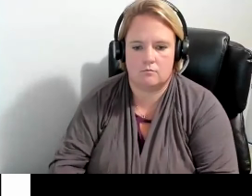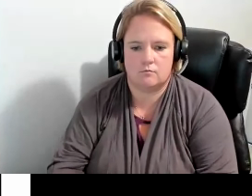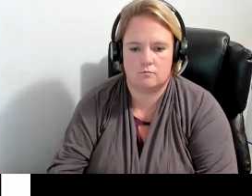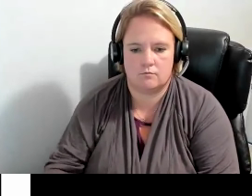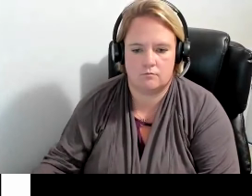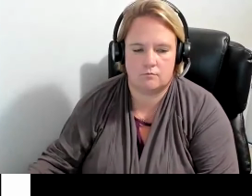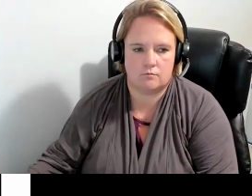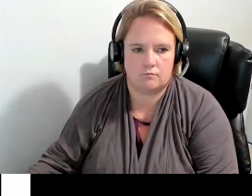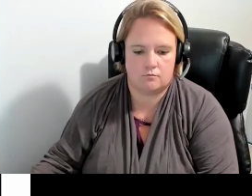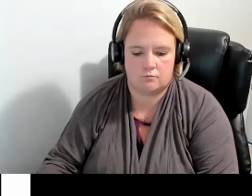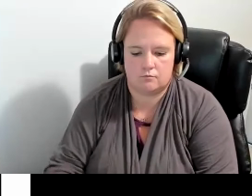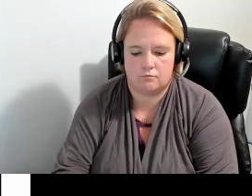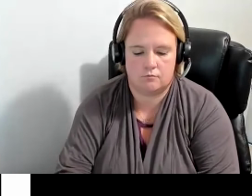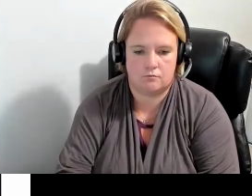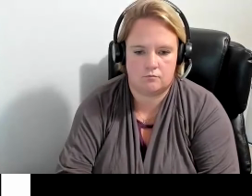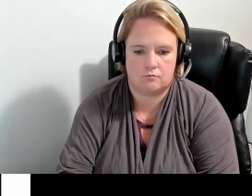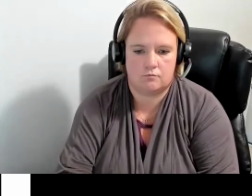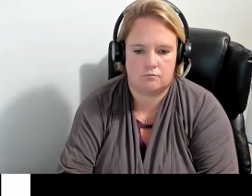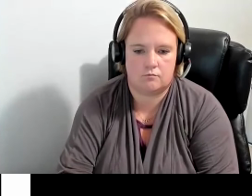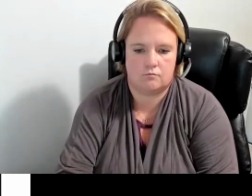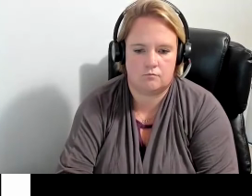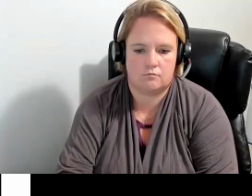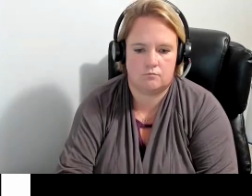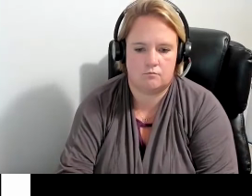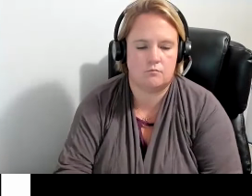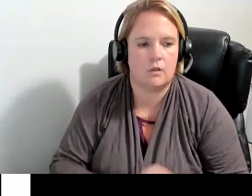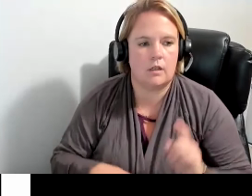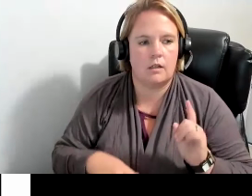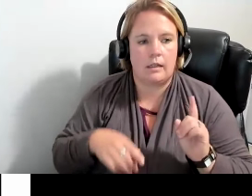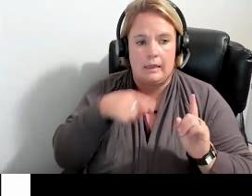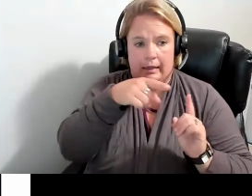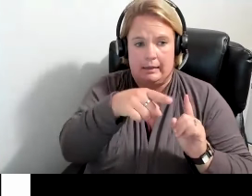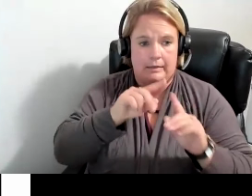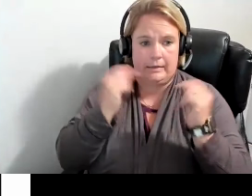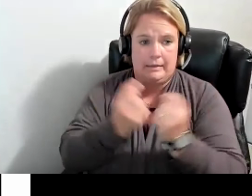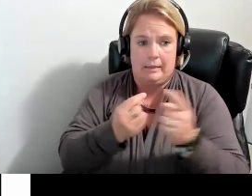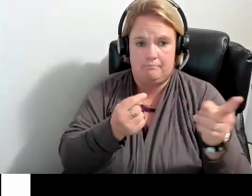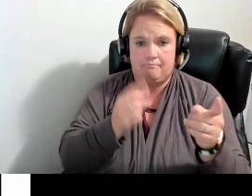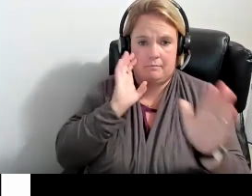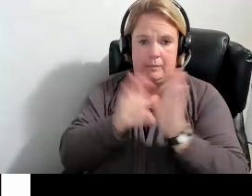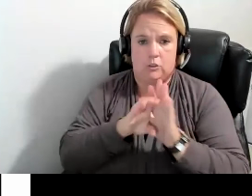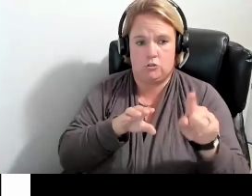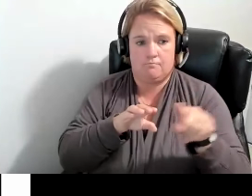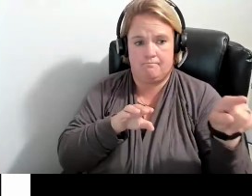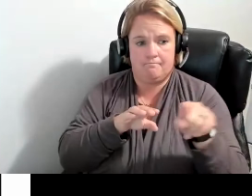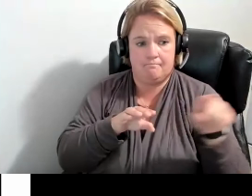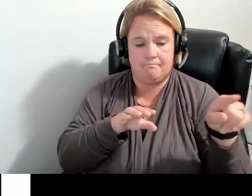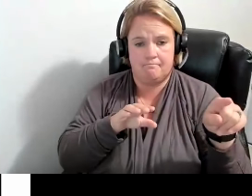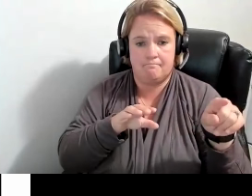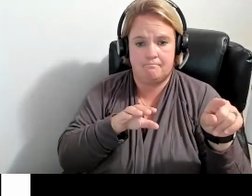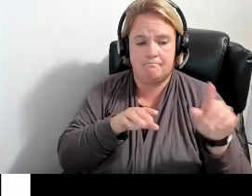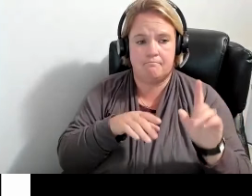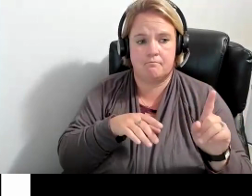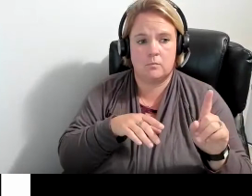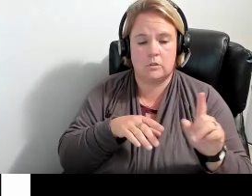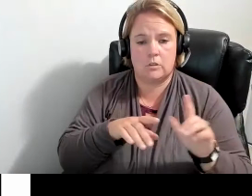So this is our adult education team. We are small. We have various roles within. So